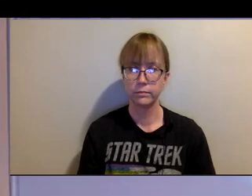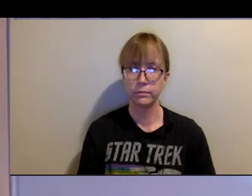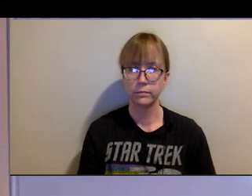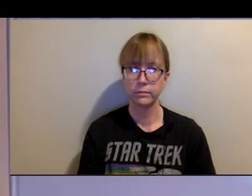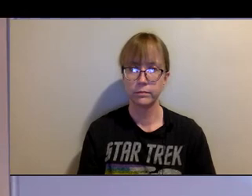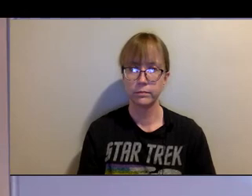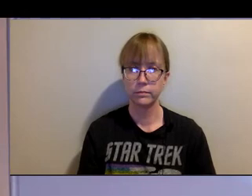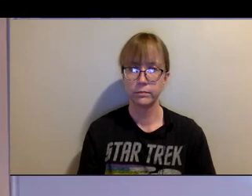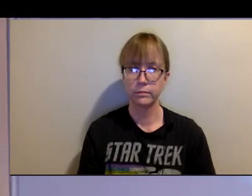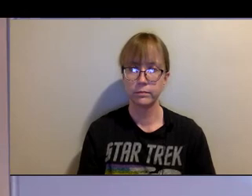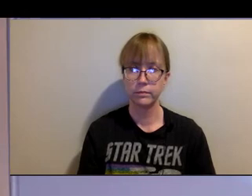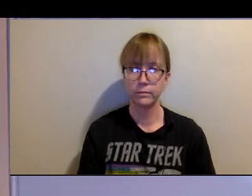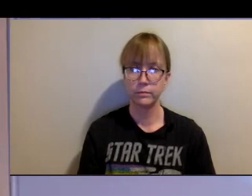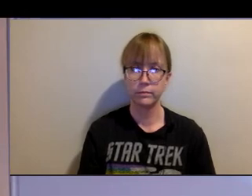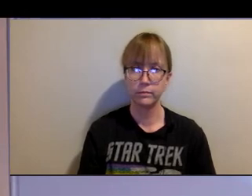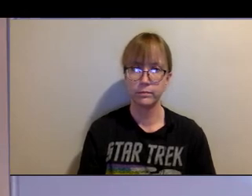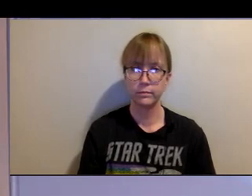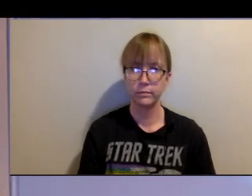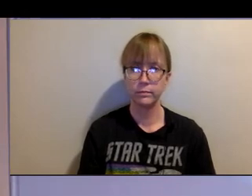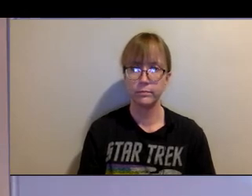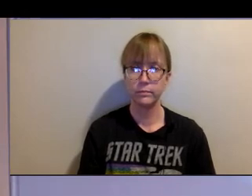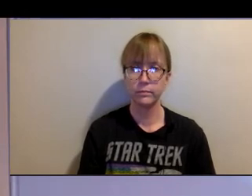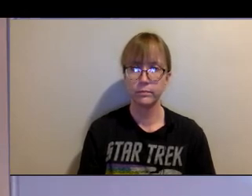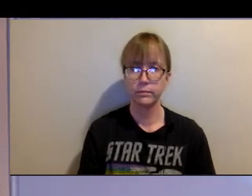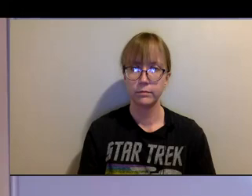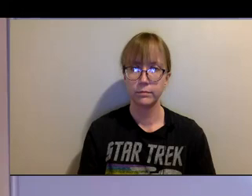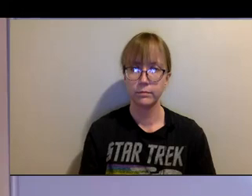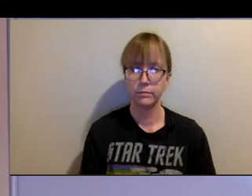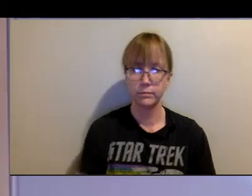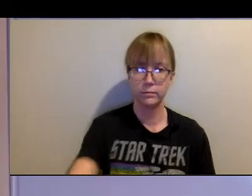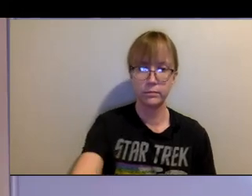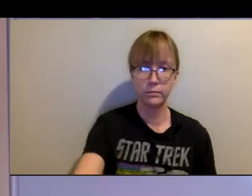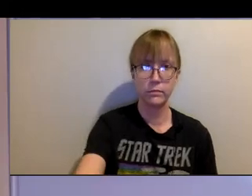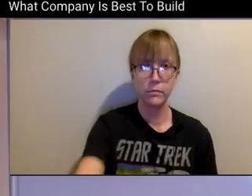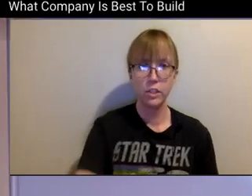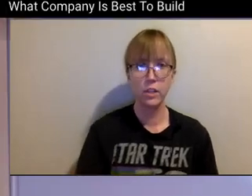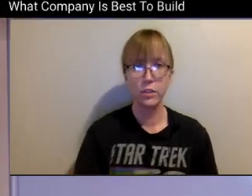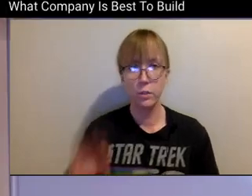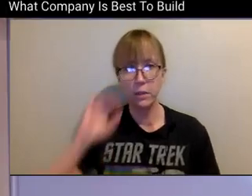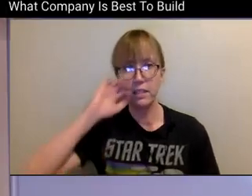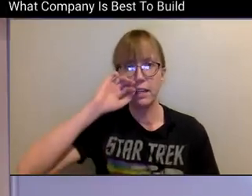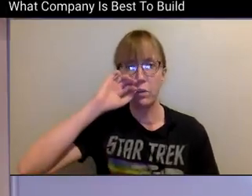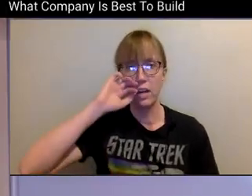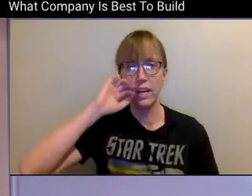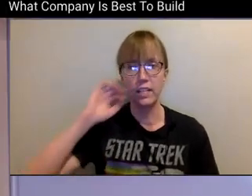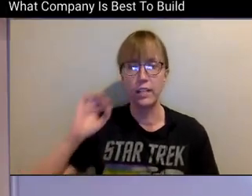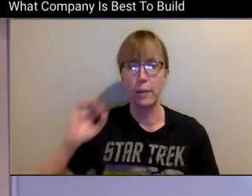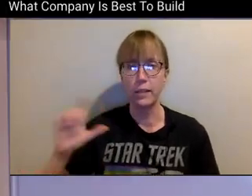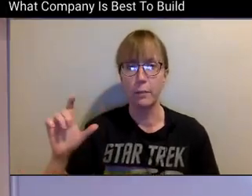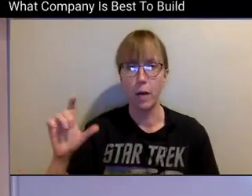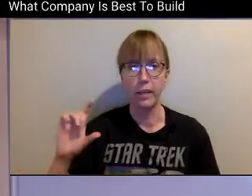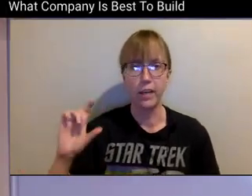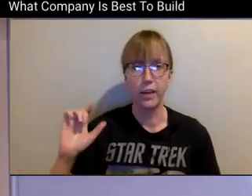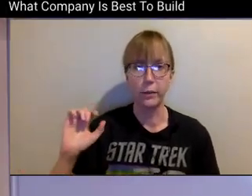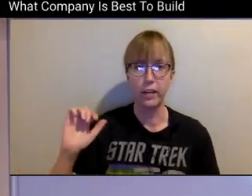they were getting paid or whether there was a financial attachment, then you stick with it. So there's 2 points there. One is